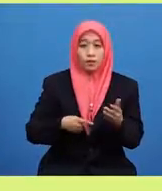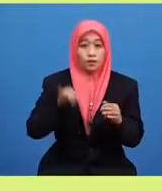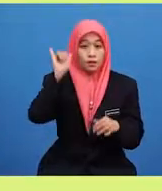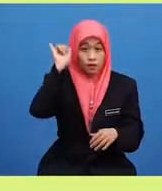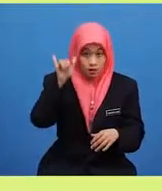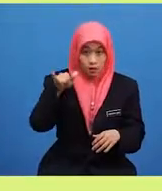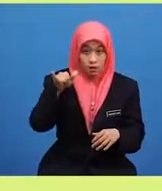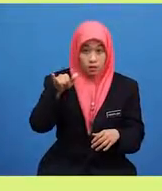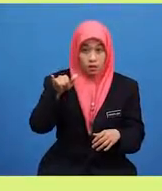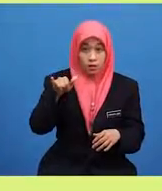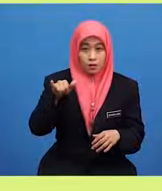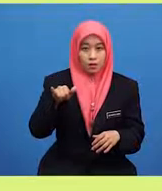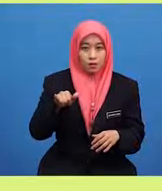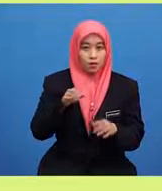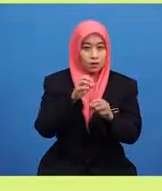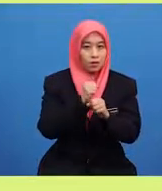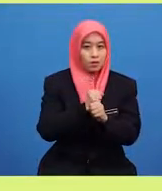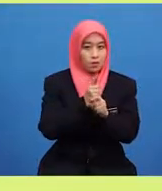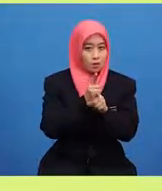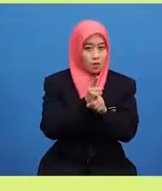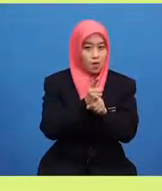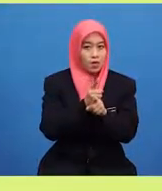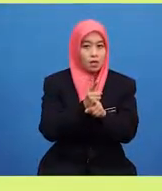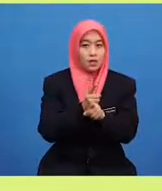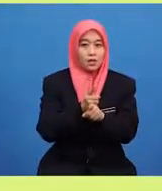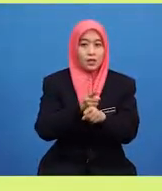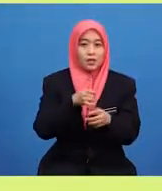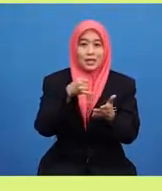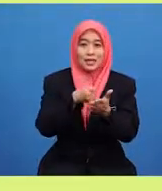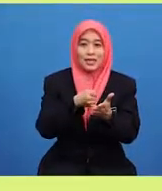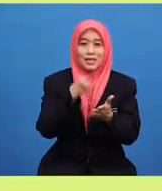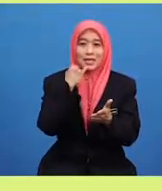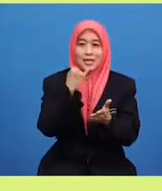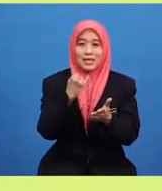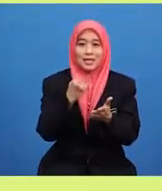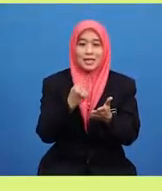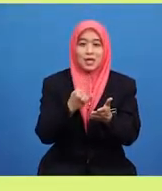Yes, you got it right. It's a ruler.